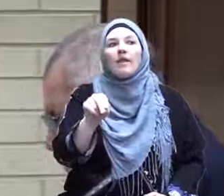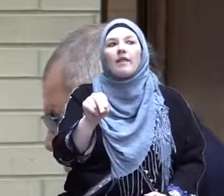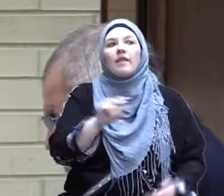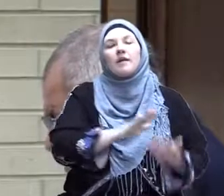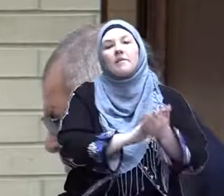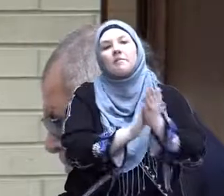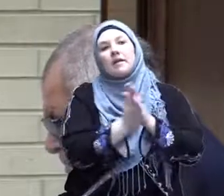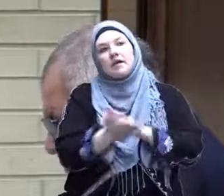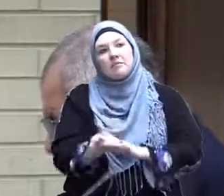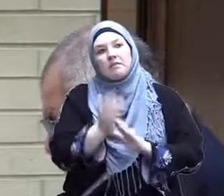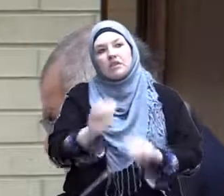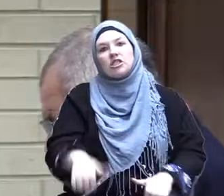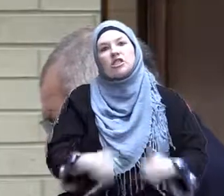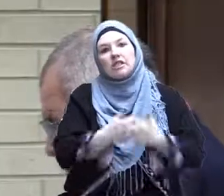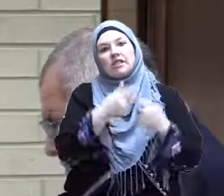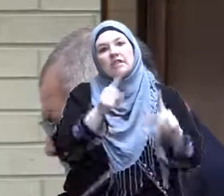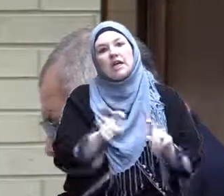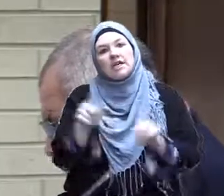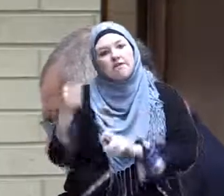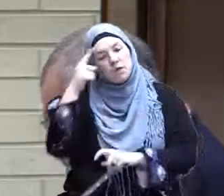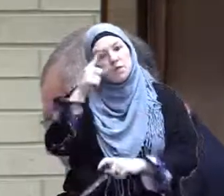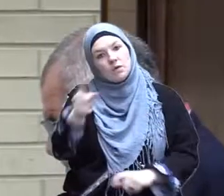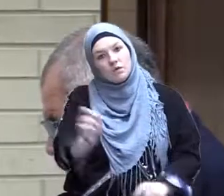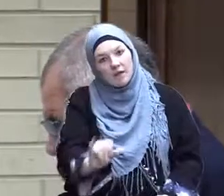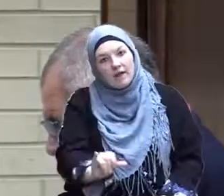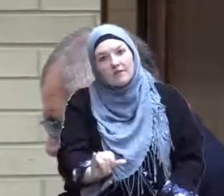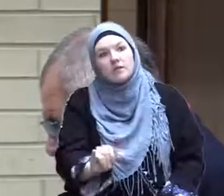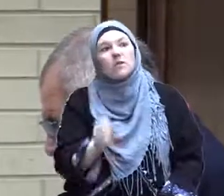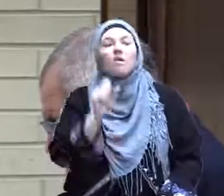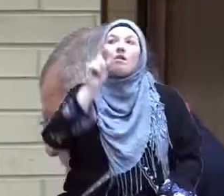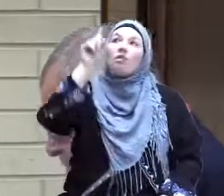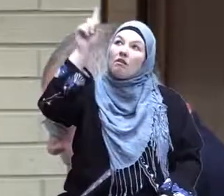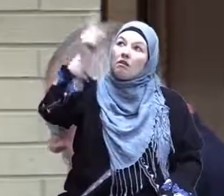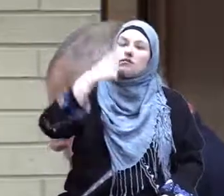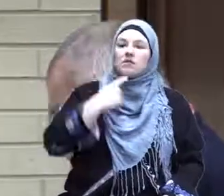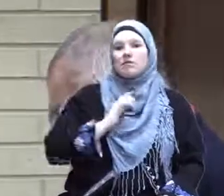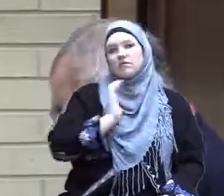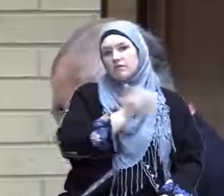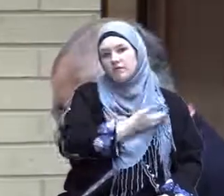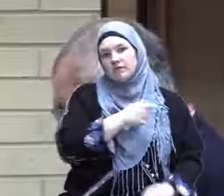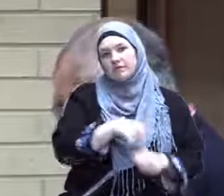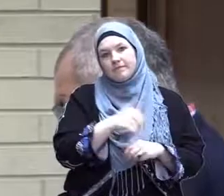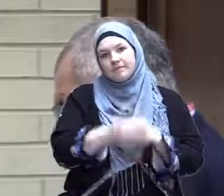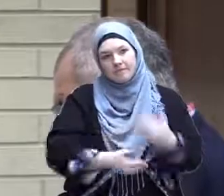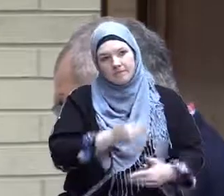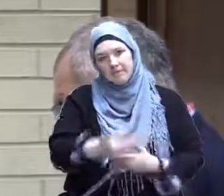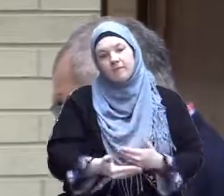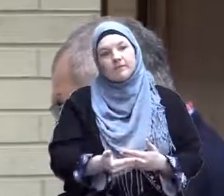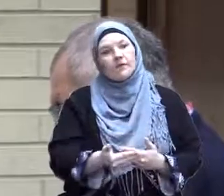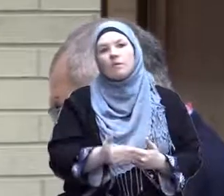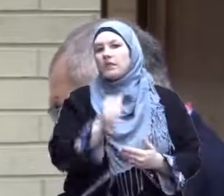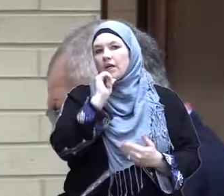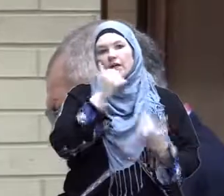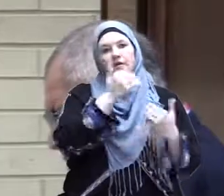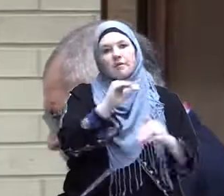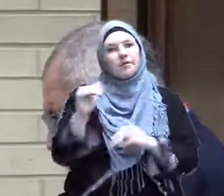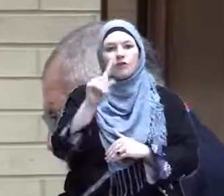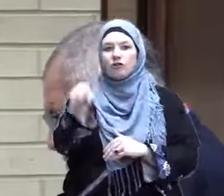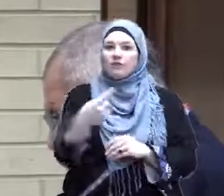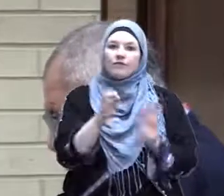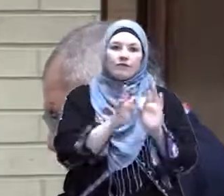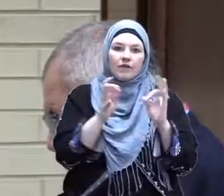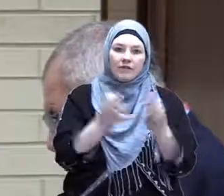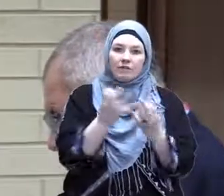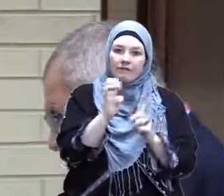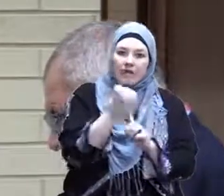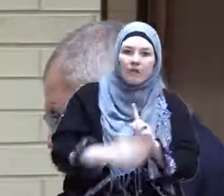a challenge and a test for you as well. So Allah summarizes this process, which is not limited to the family